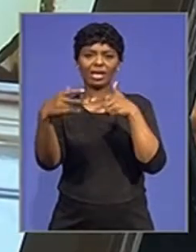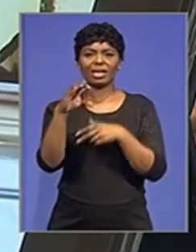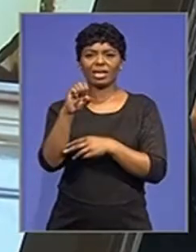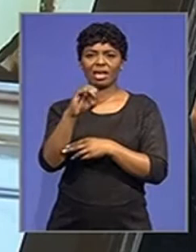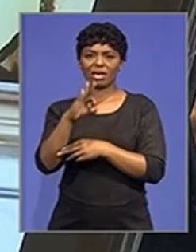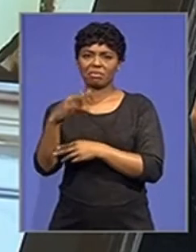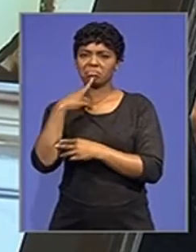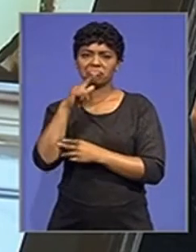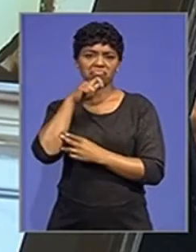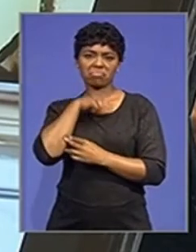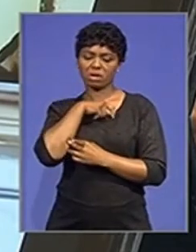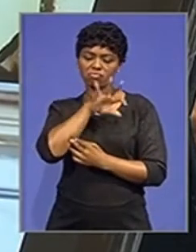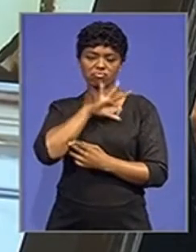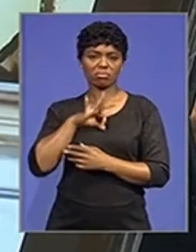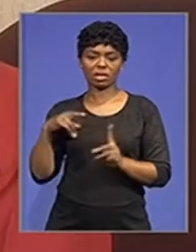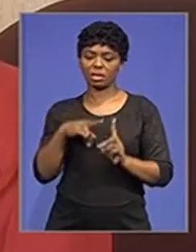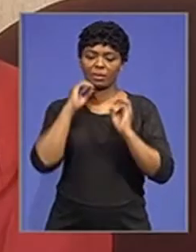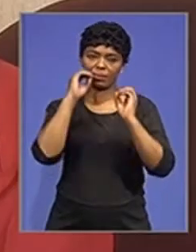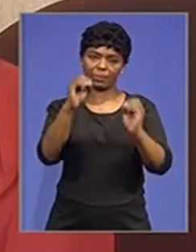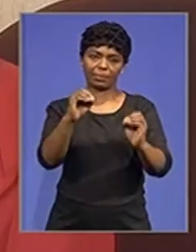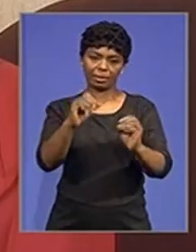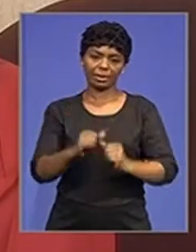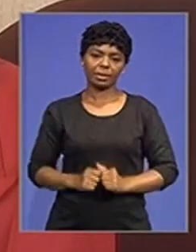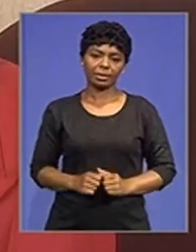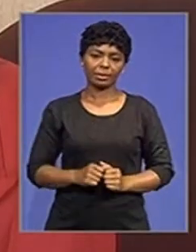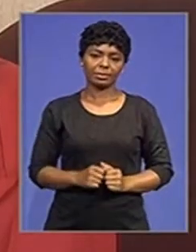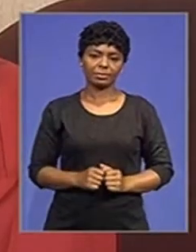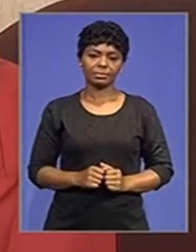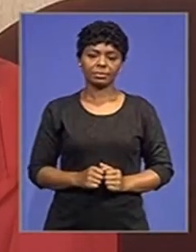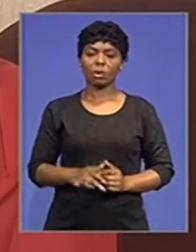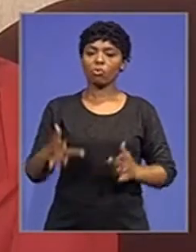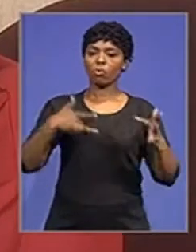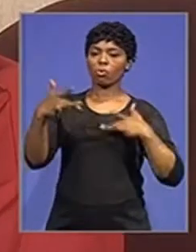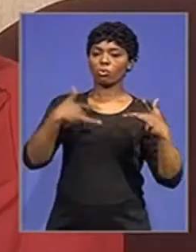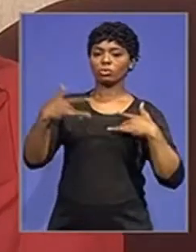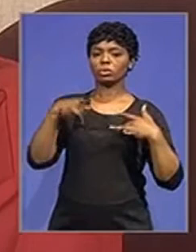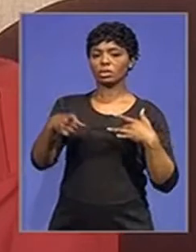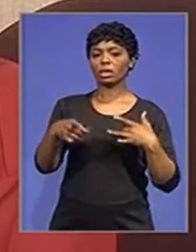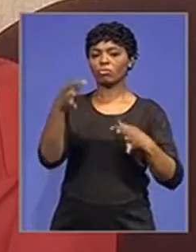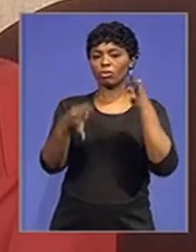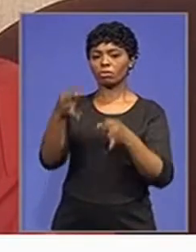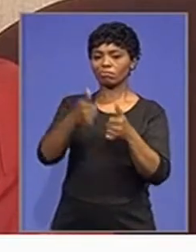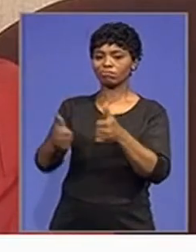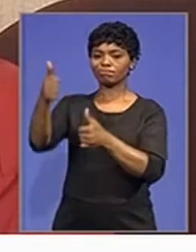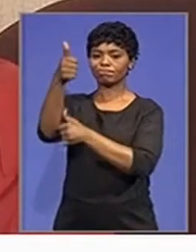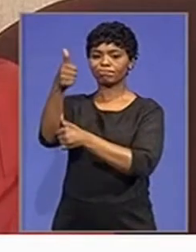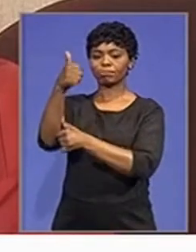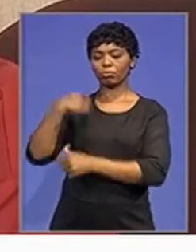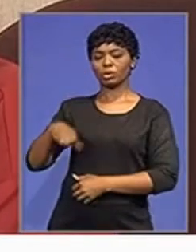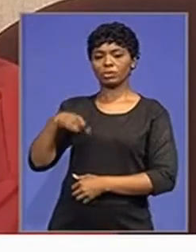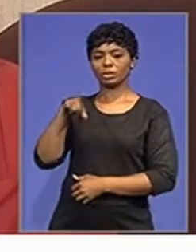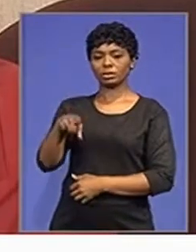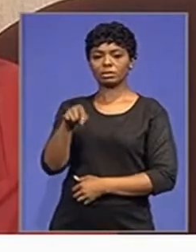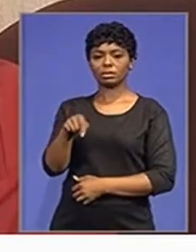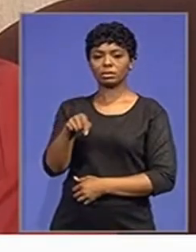boikanyego mo go ratoropo. As the EFF, we are concerned about the statement of the political head of the municipality